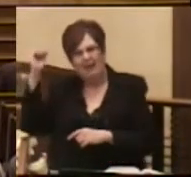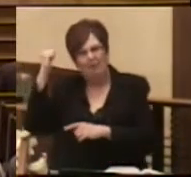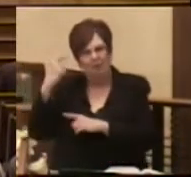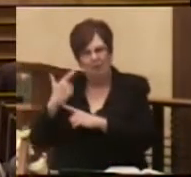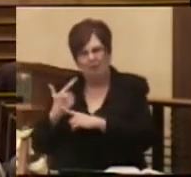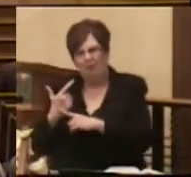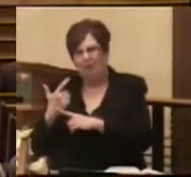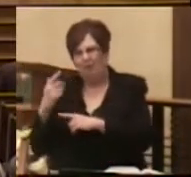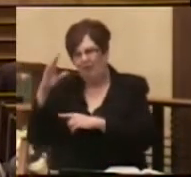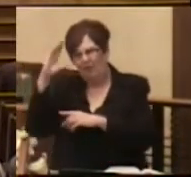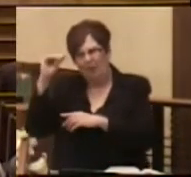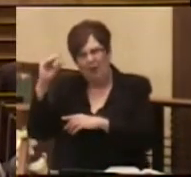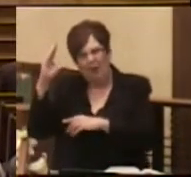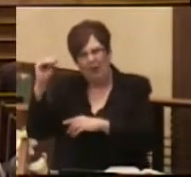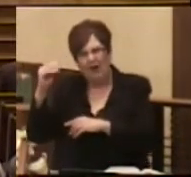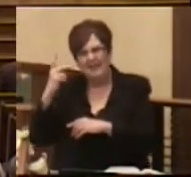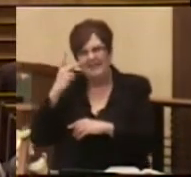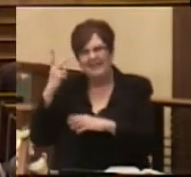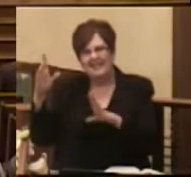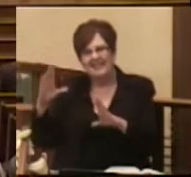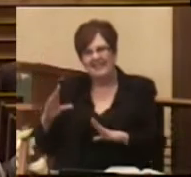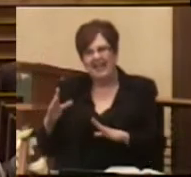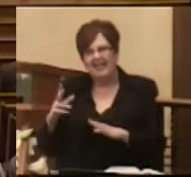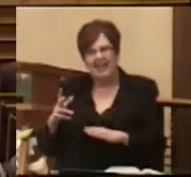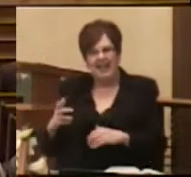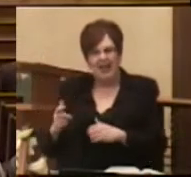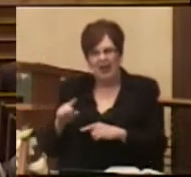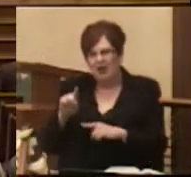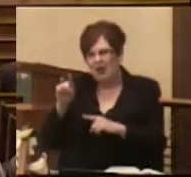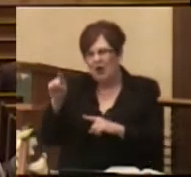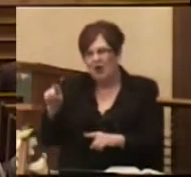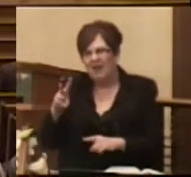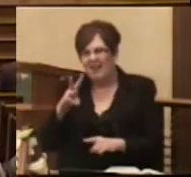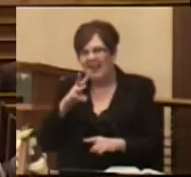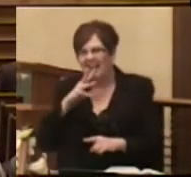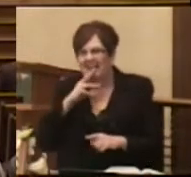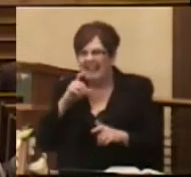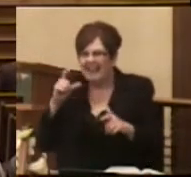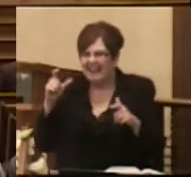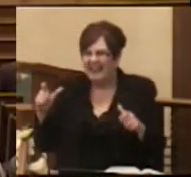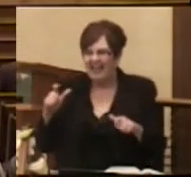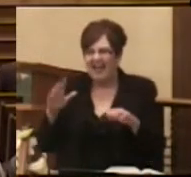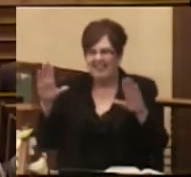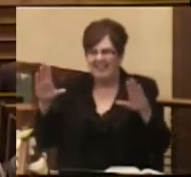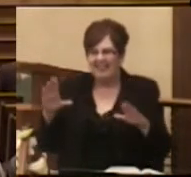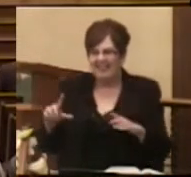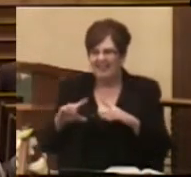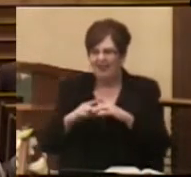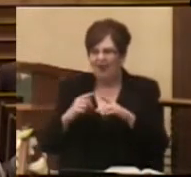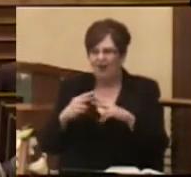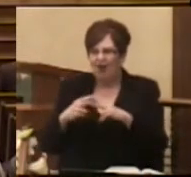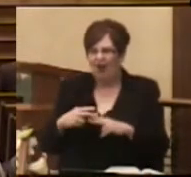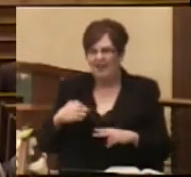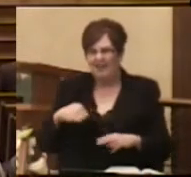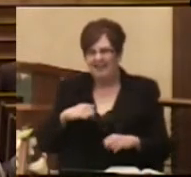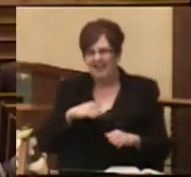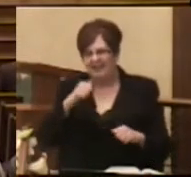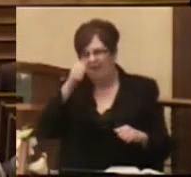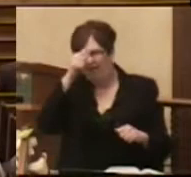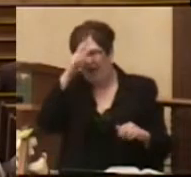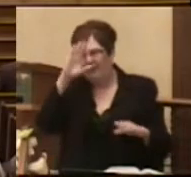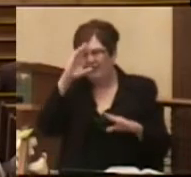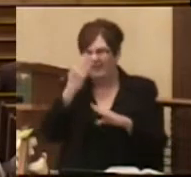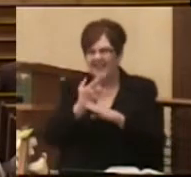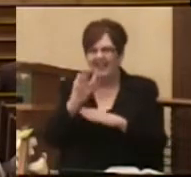about every Sunday morning they could see us slipping out of town to the lake. It got to be so on Sundays they started calling us Father, Son,